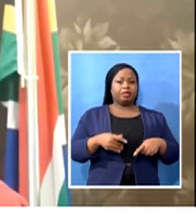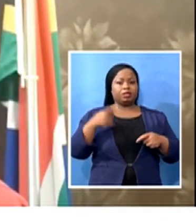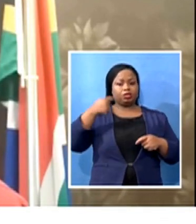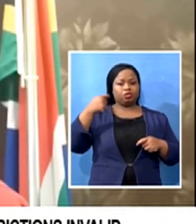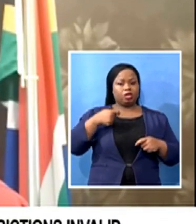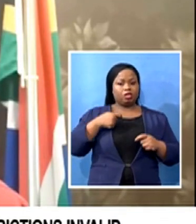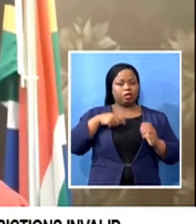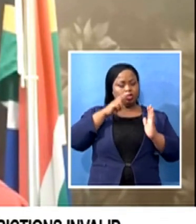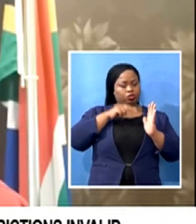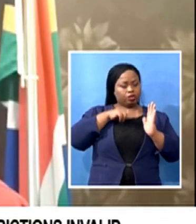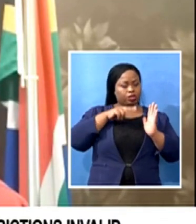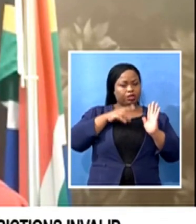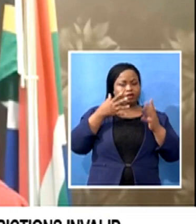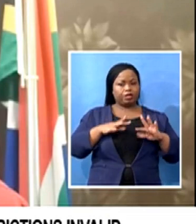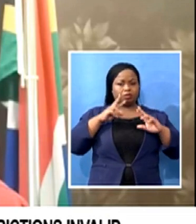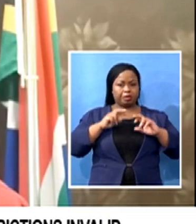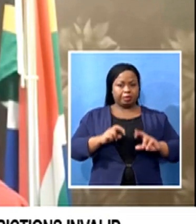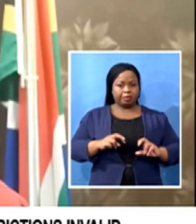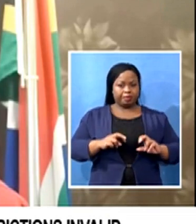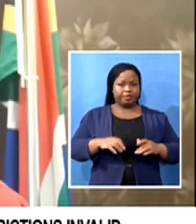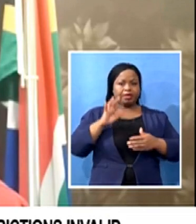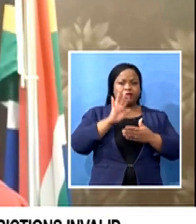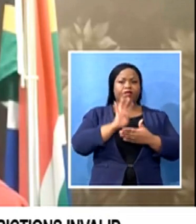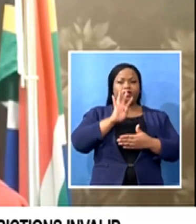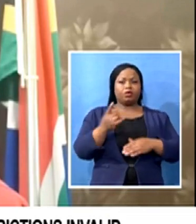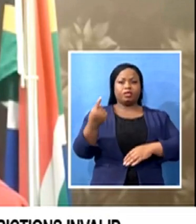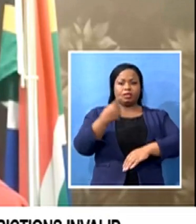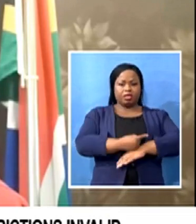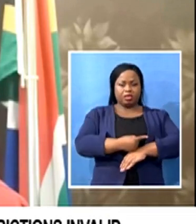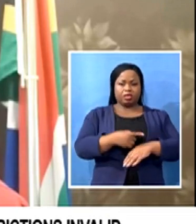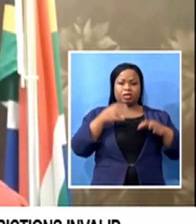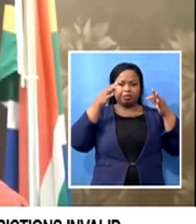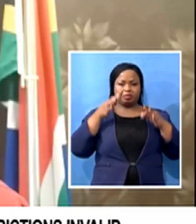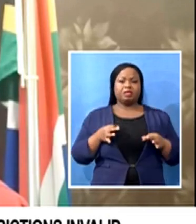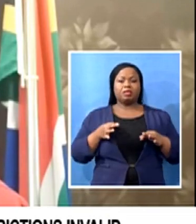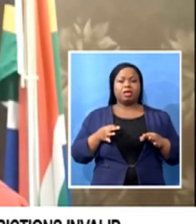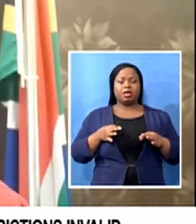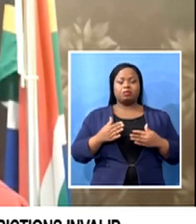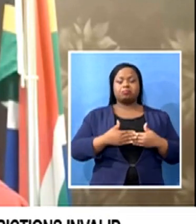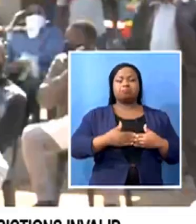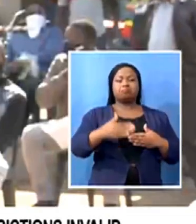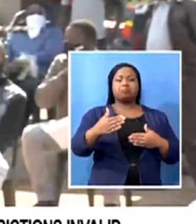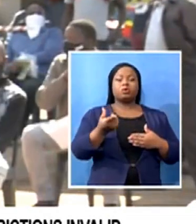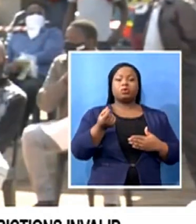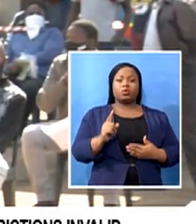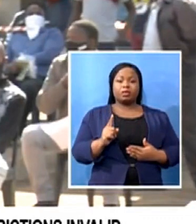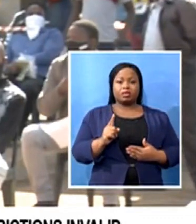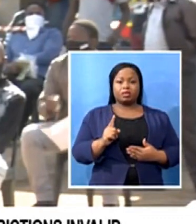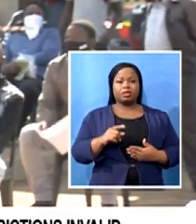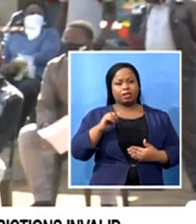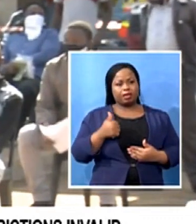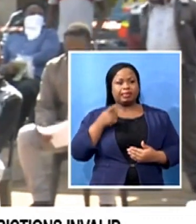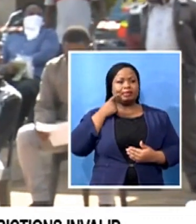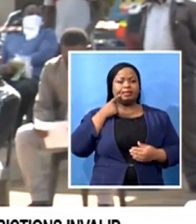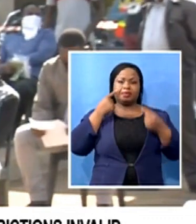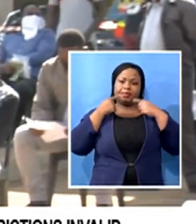days charted or decided on a way forward, it will make the necessary pronouncements. South Africans have